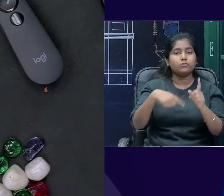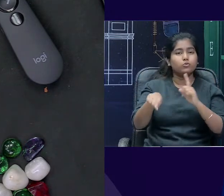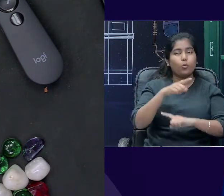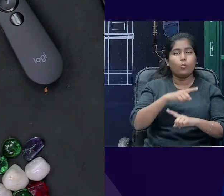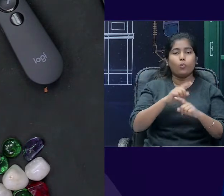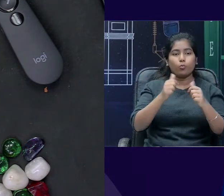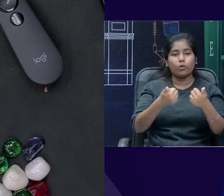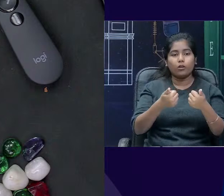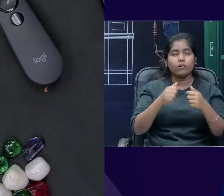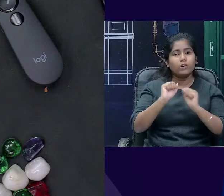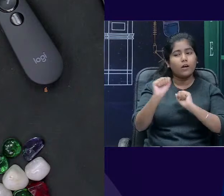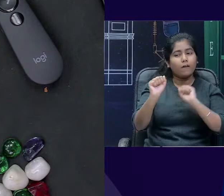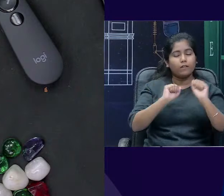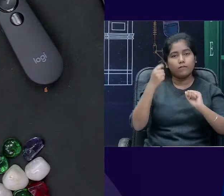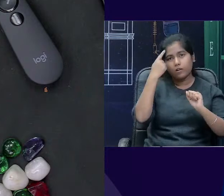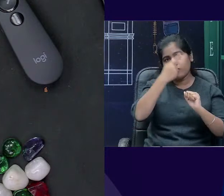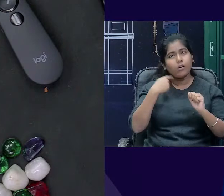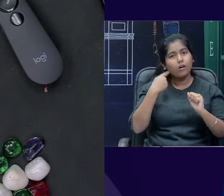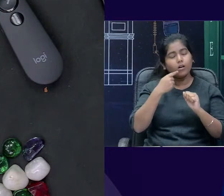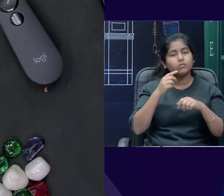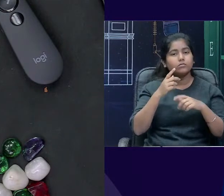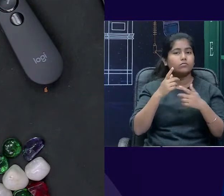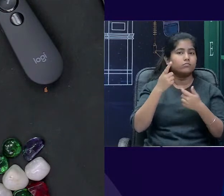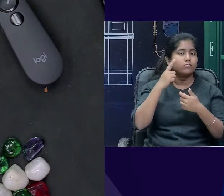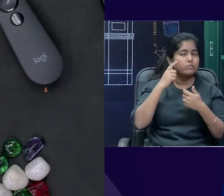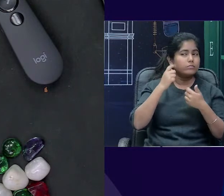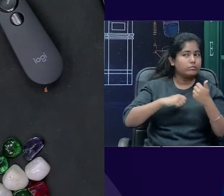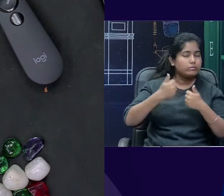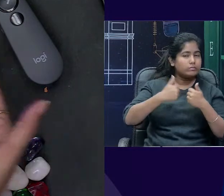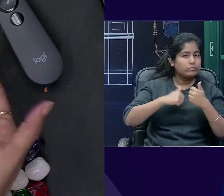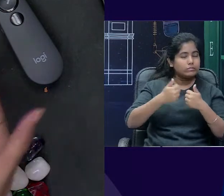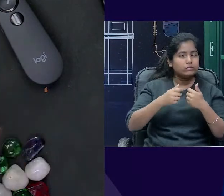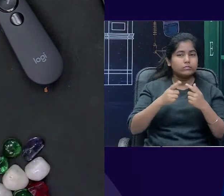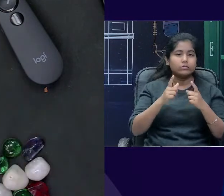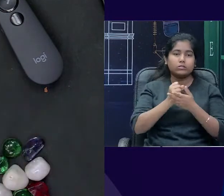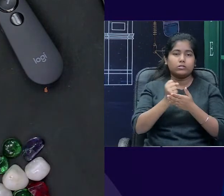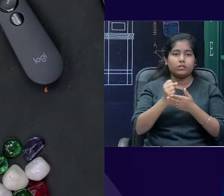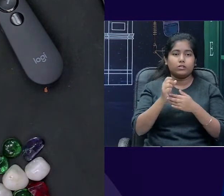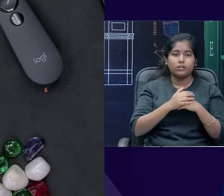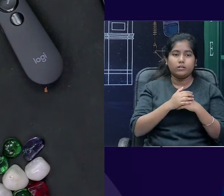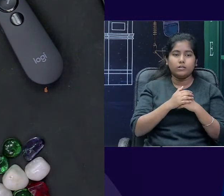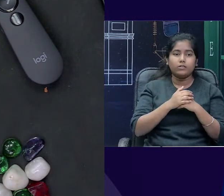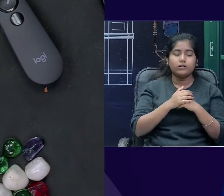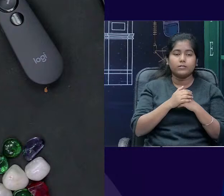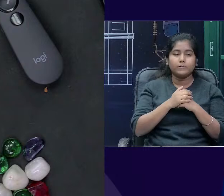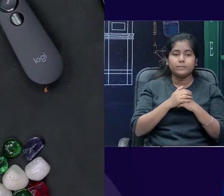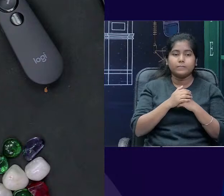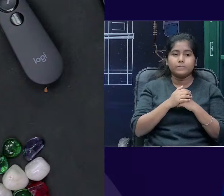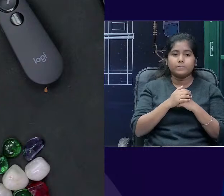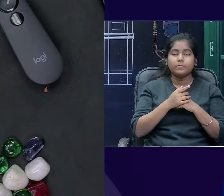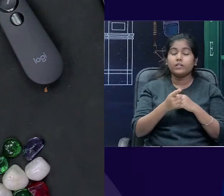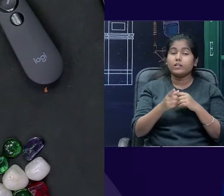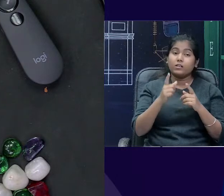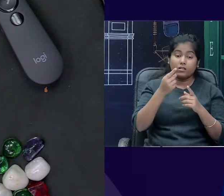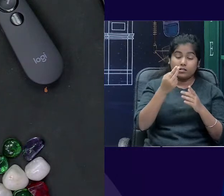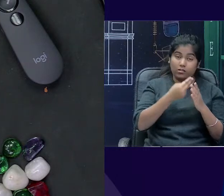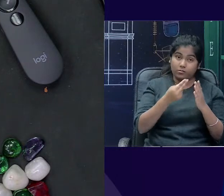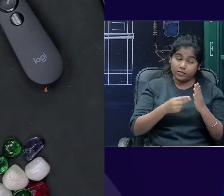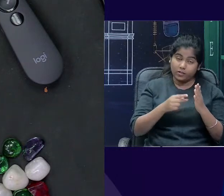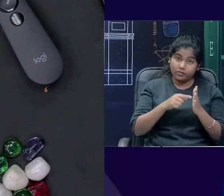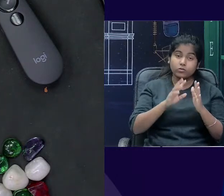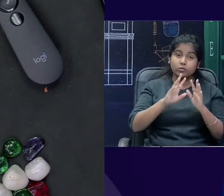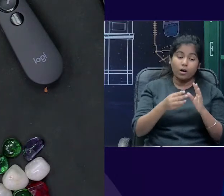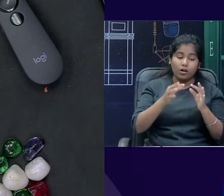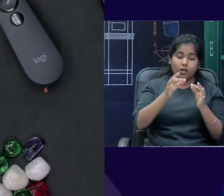with their own faces. Right. And apart from this, when these expressions are drawn and we do the boundary and the outline,